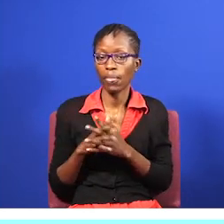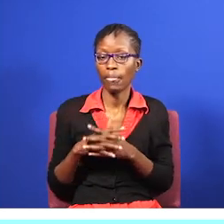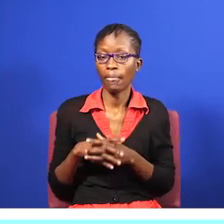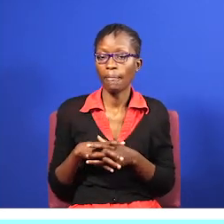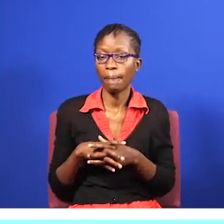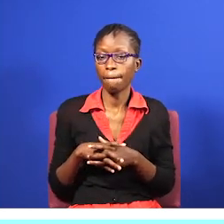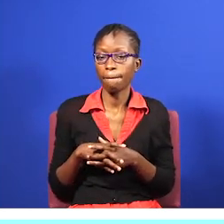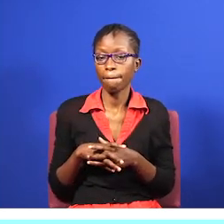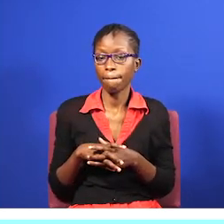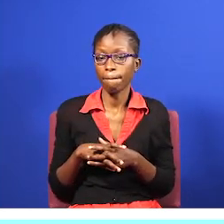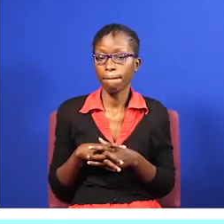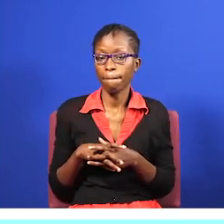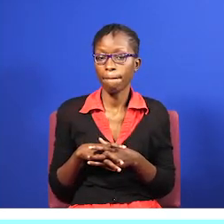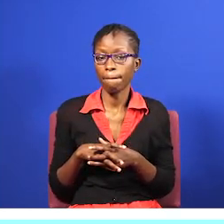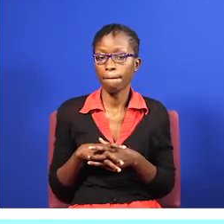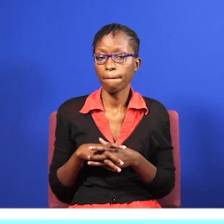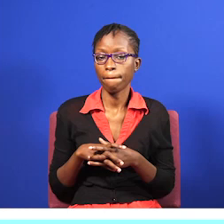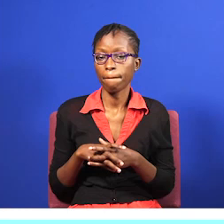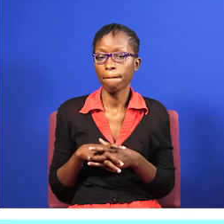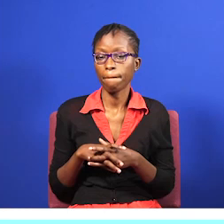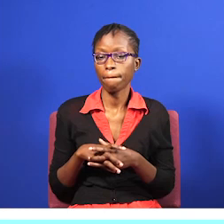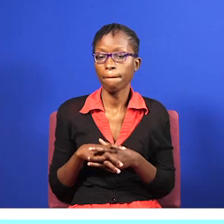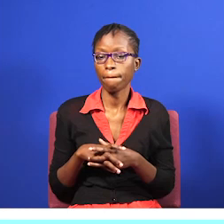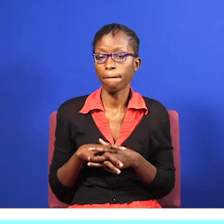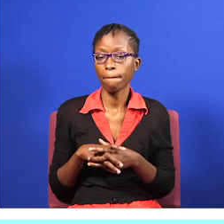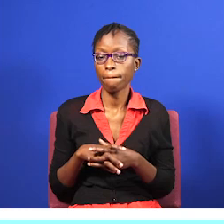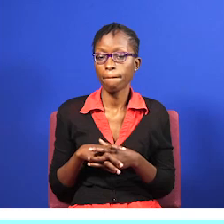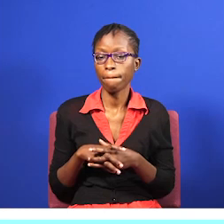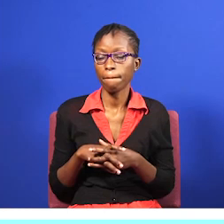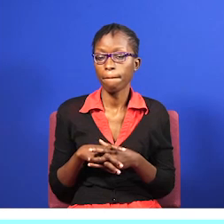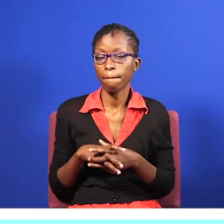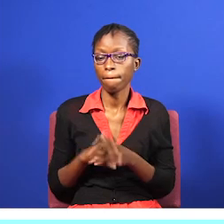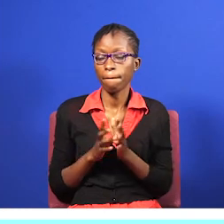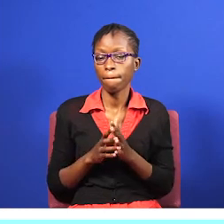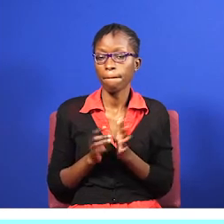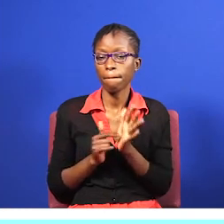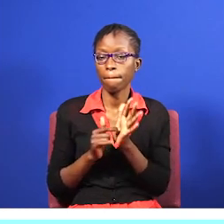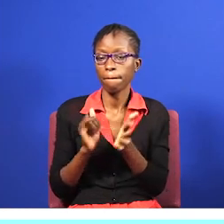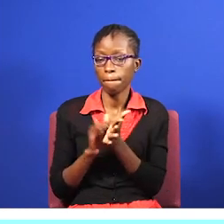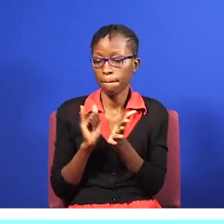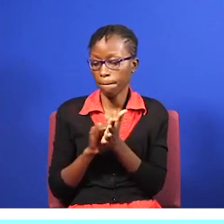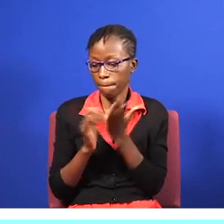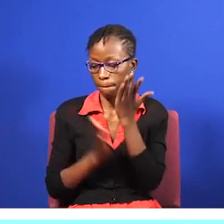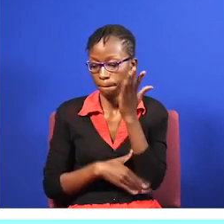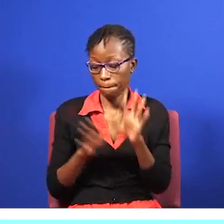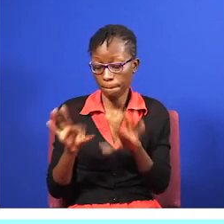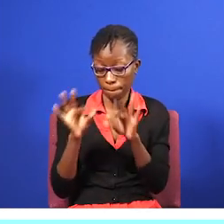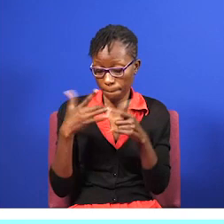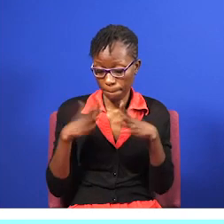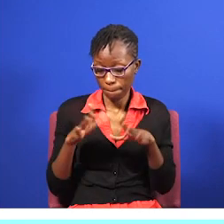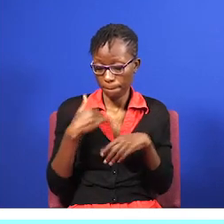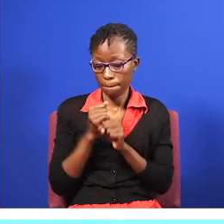a sad face. Someone that is frowning, showing that that is a bad choice. People